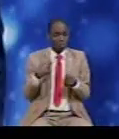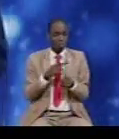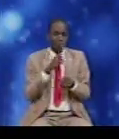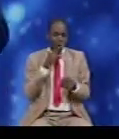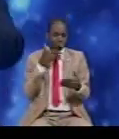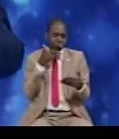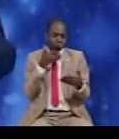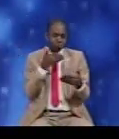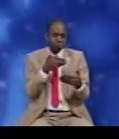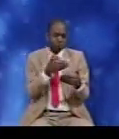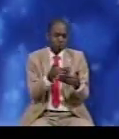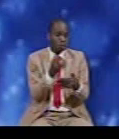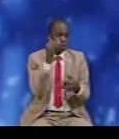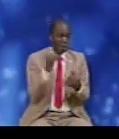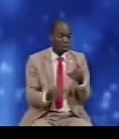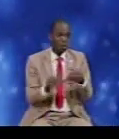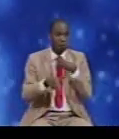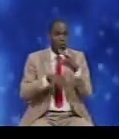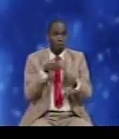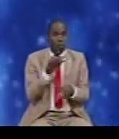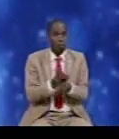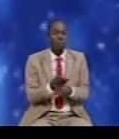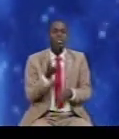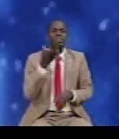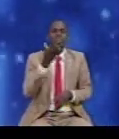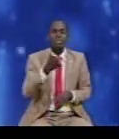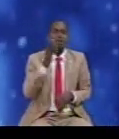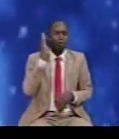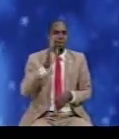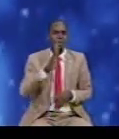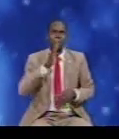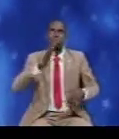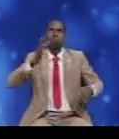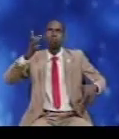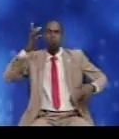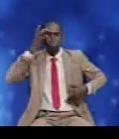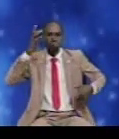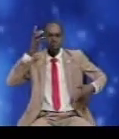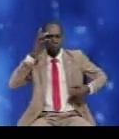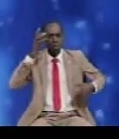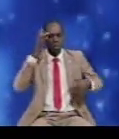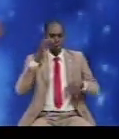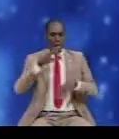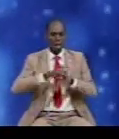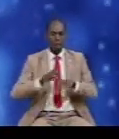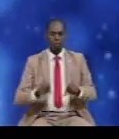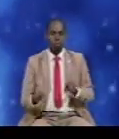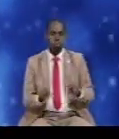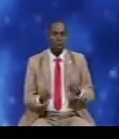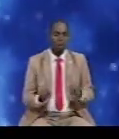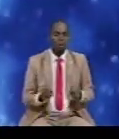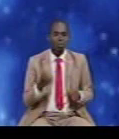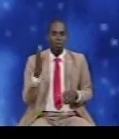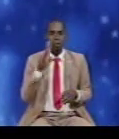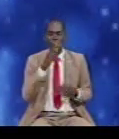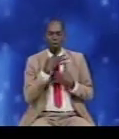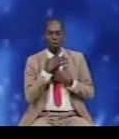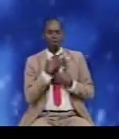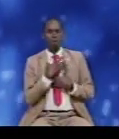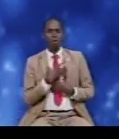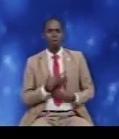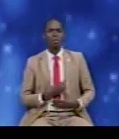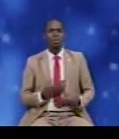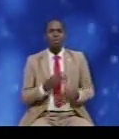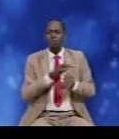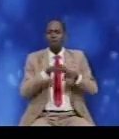of the age, he said there will be pestilence, there'll be earthquakes, and there will be famines, not having